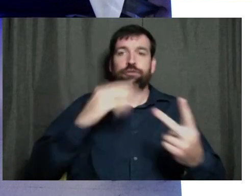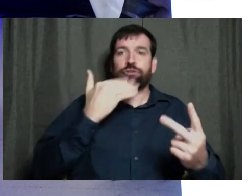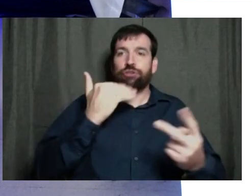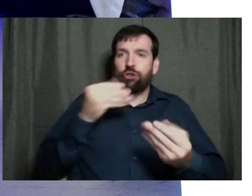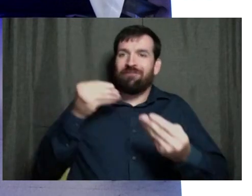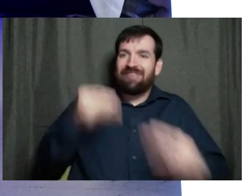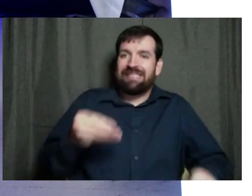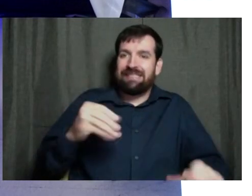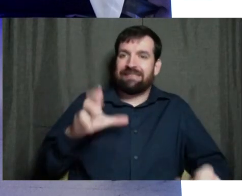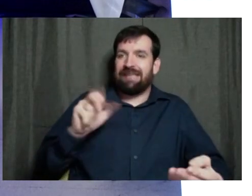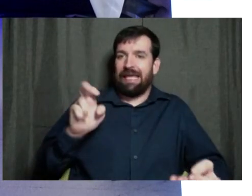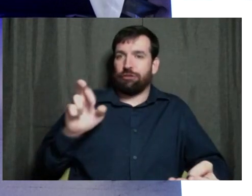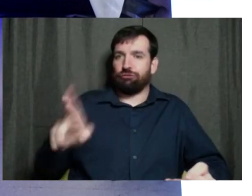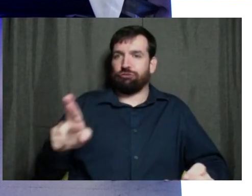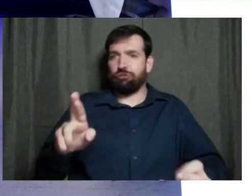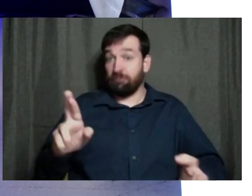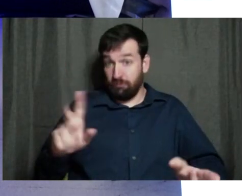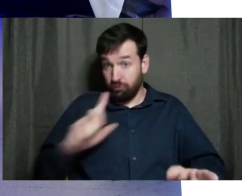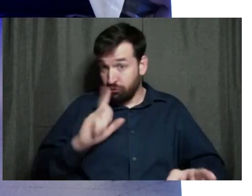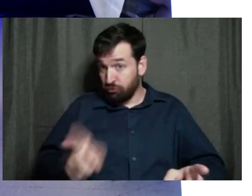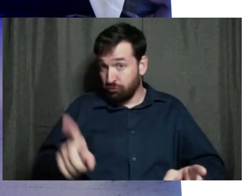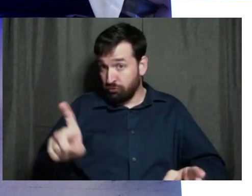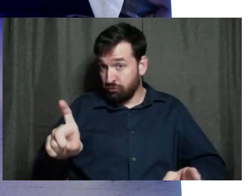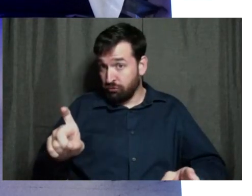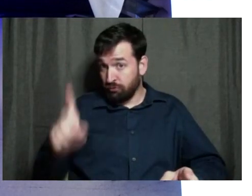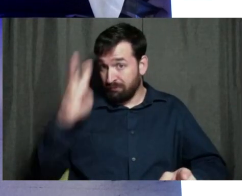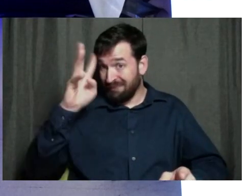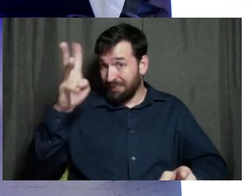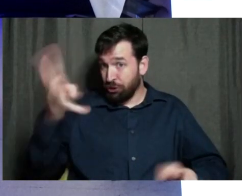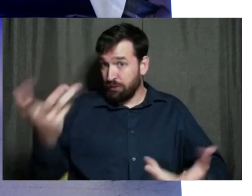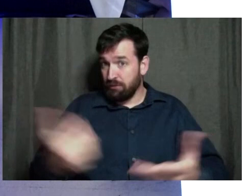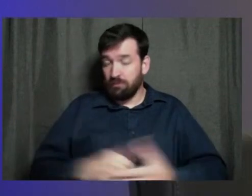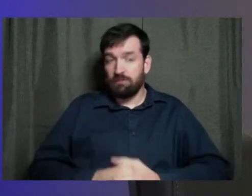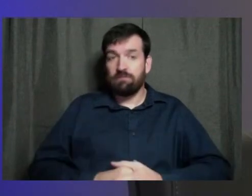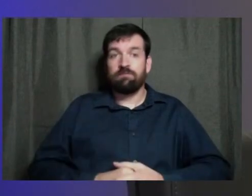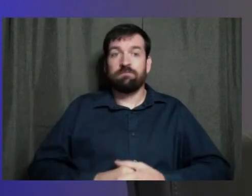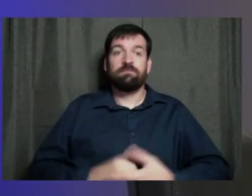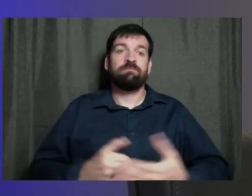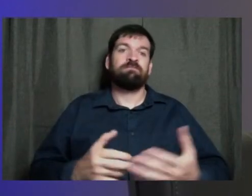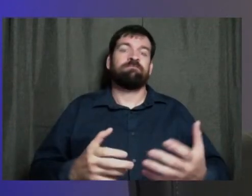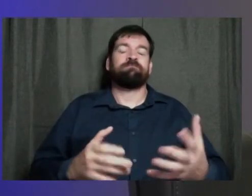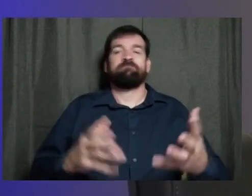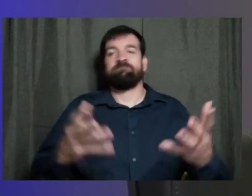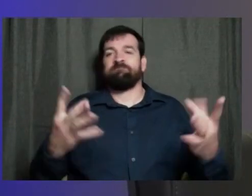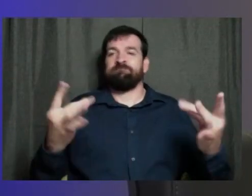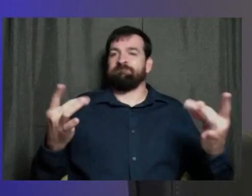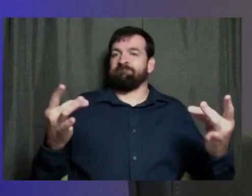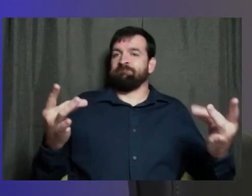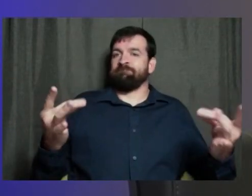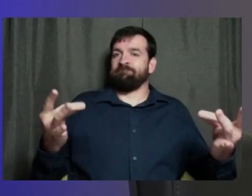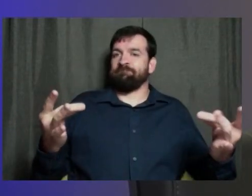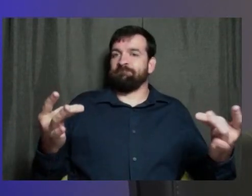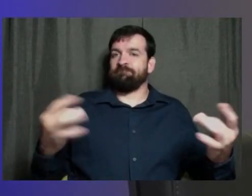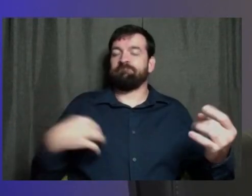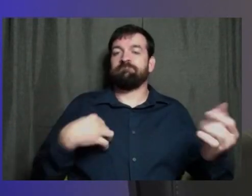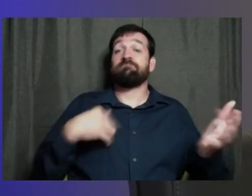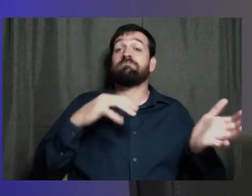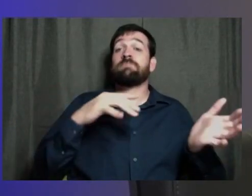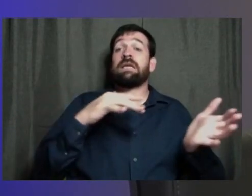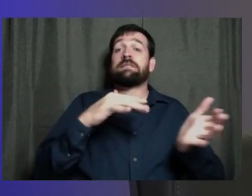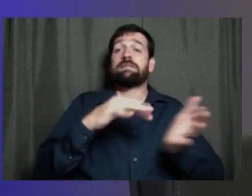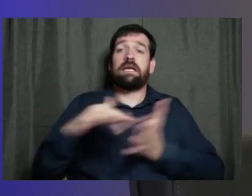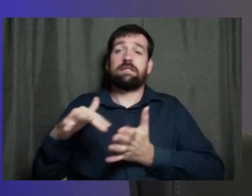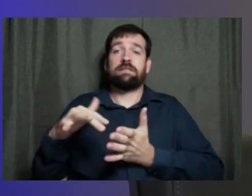cancer. Truth? Fiction? Tell us about it. It's a little bit tricky, as you can imagine, studying